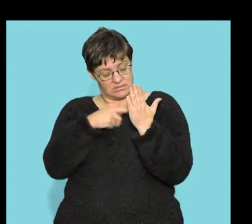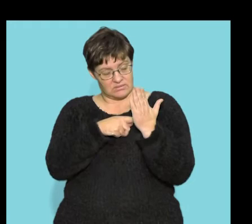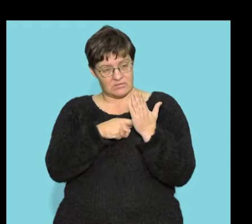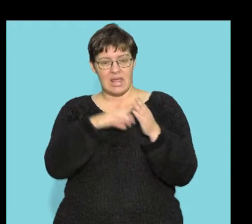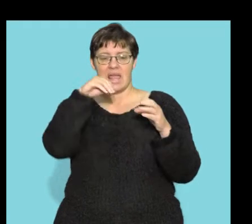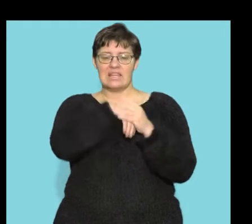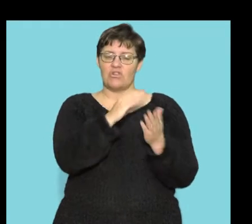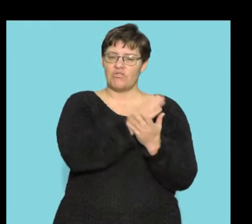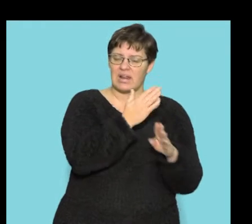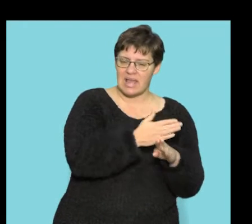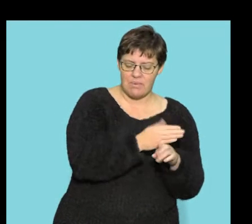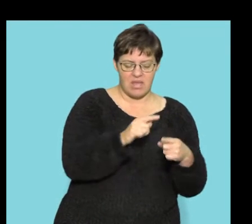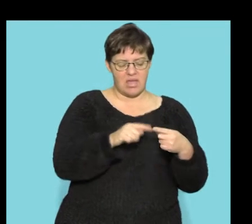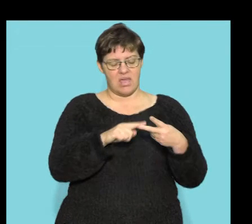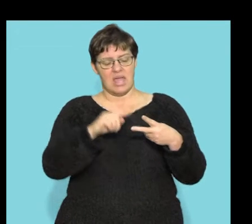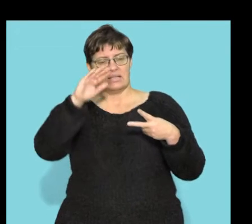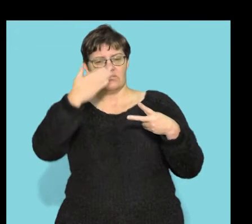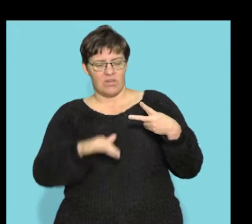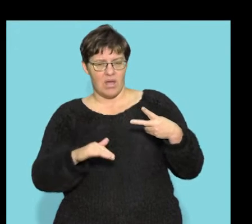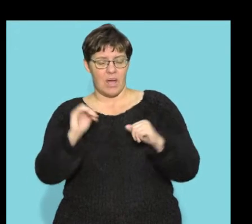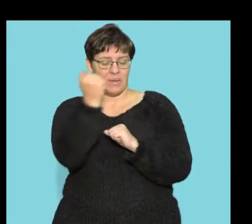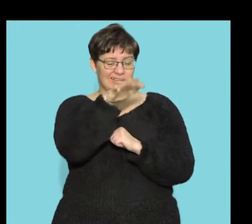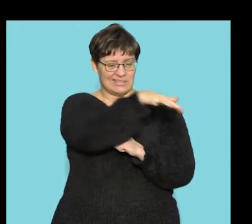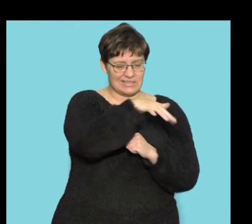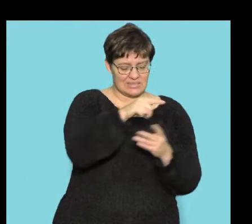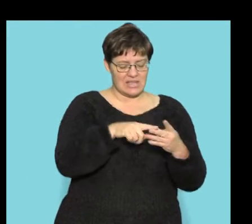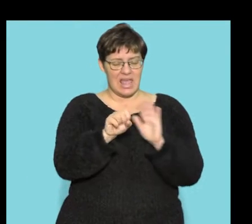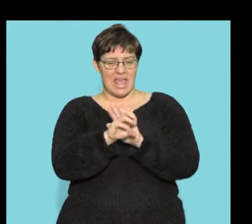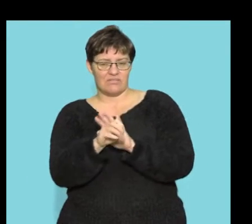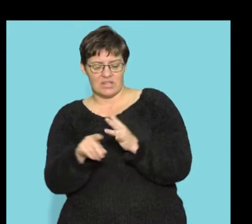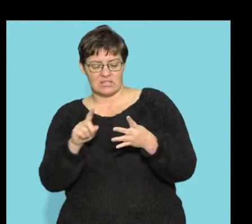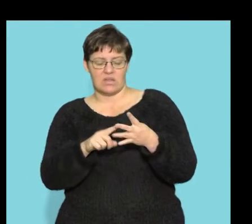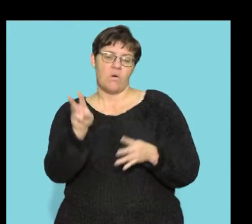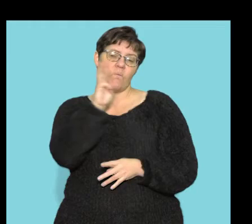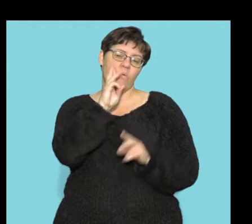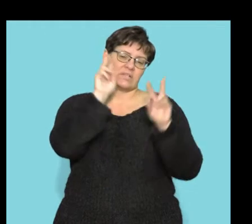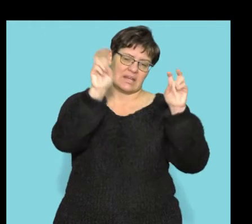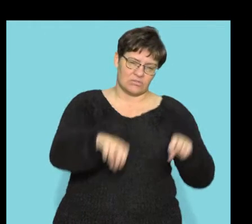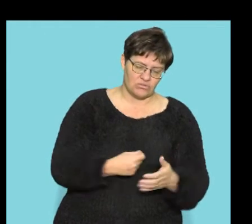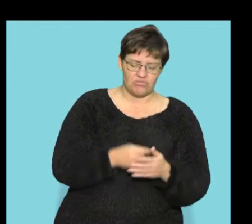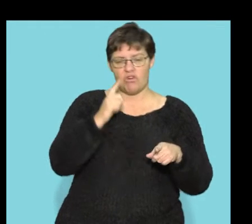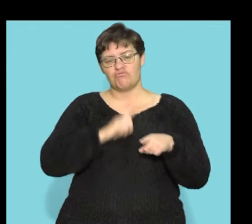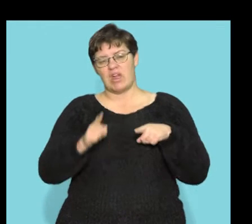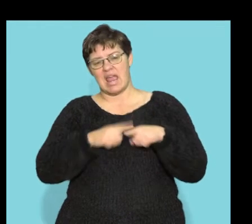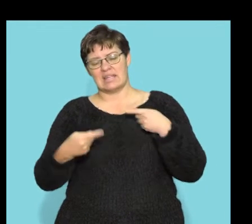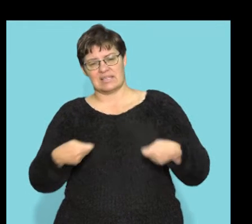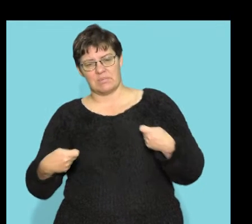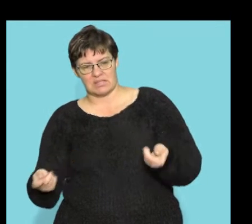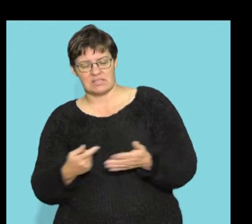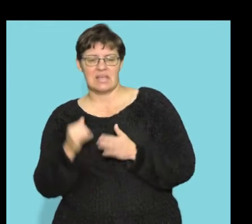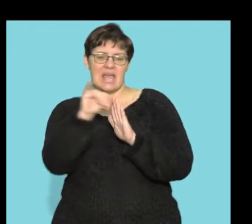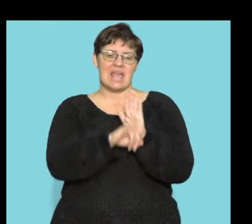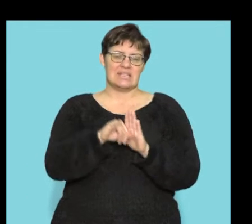indirect labor, depreciation on factory plant, advertising, water and electricity, rent expense,